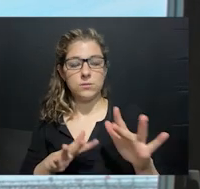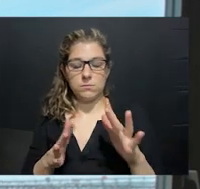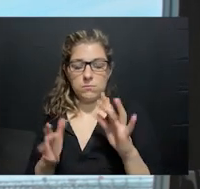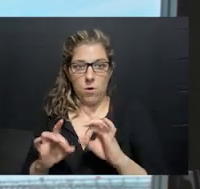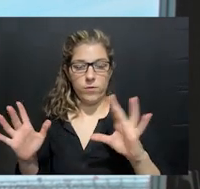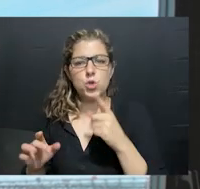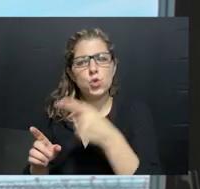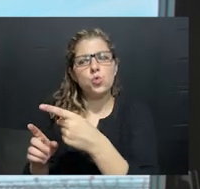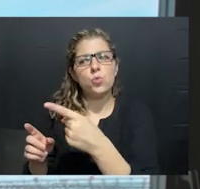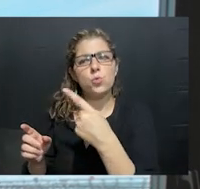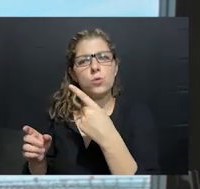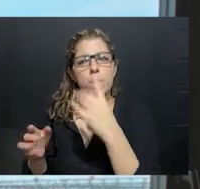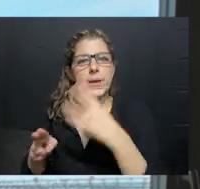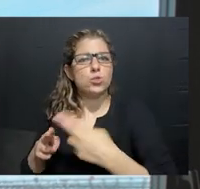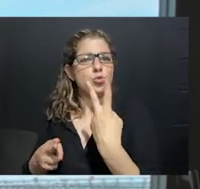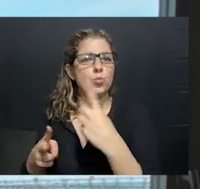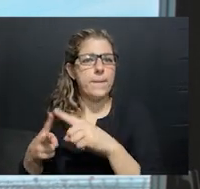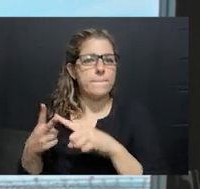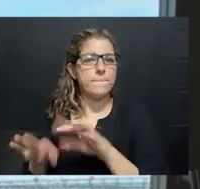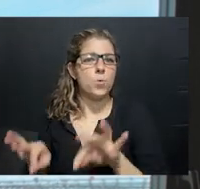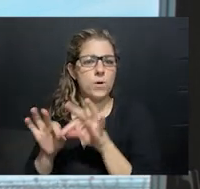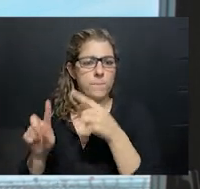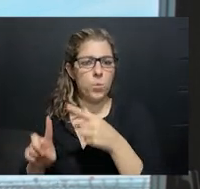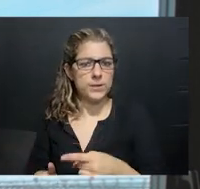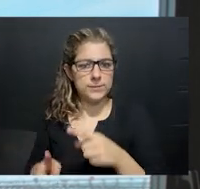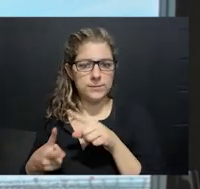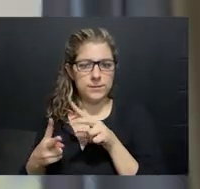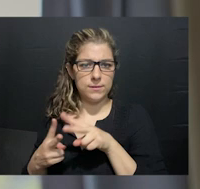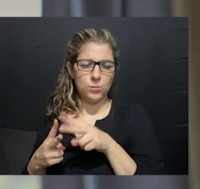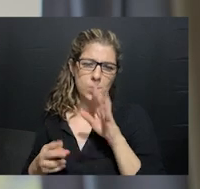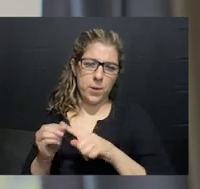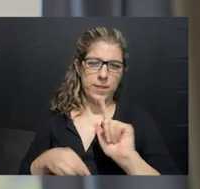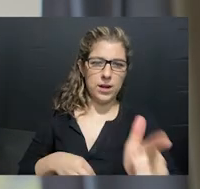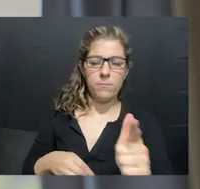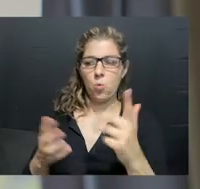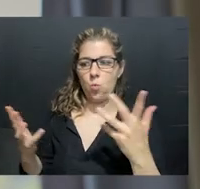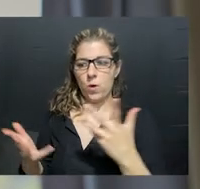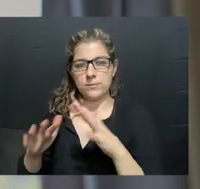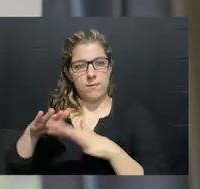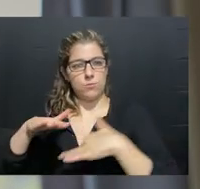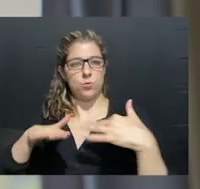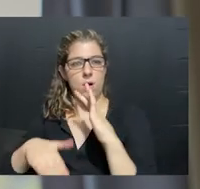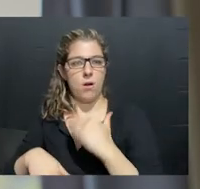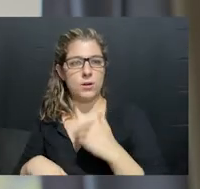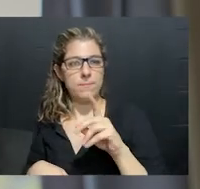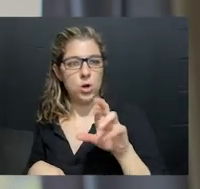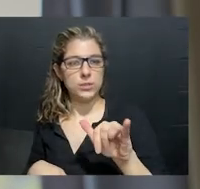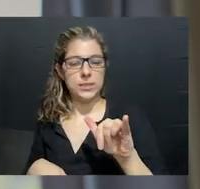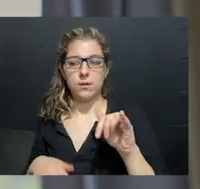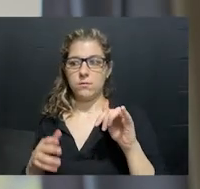you hit on two important points that we want to touch on a little later in terms of what may be undermining the fabric of our democracy. One, the